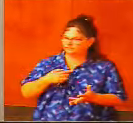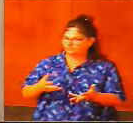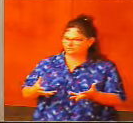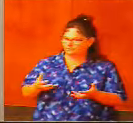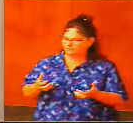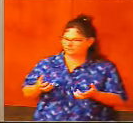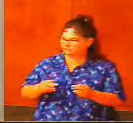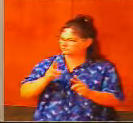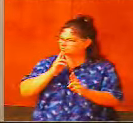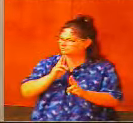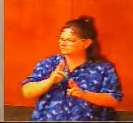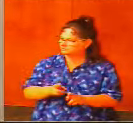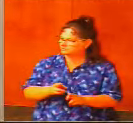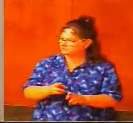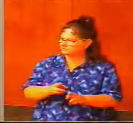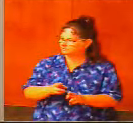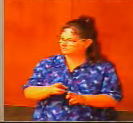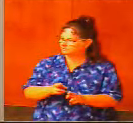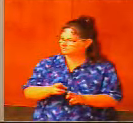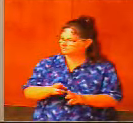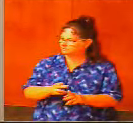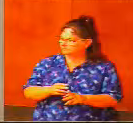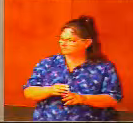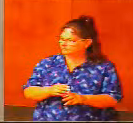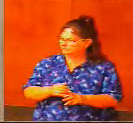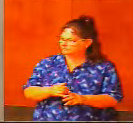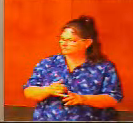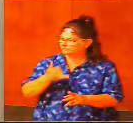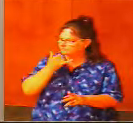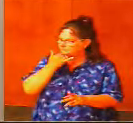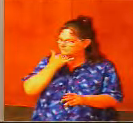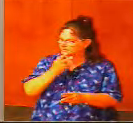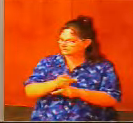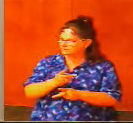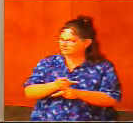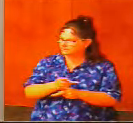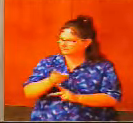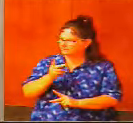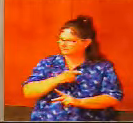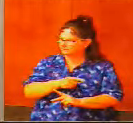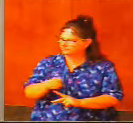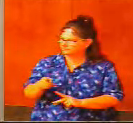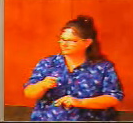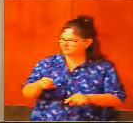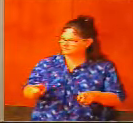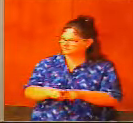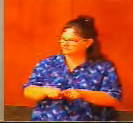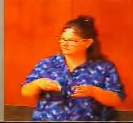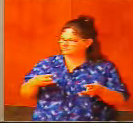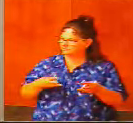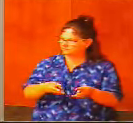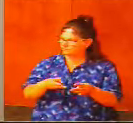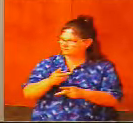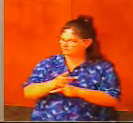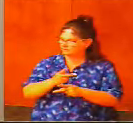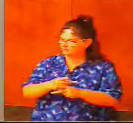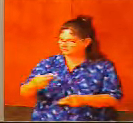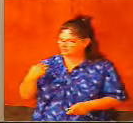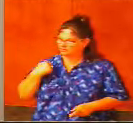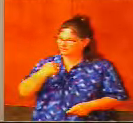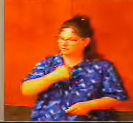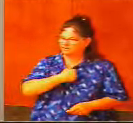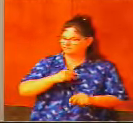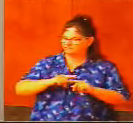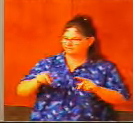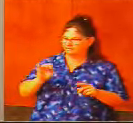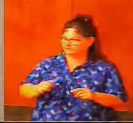to respond in kind, to treat others the way they have treated us. But that's